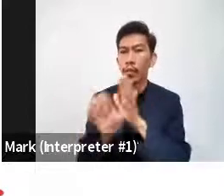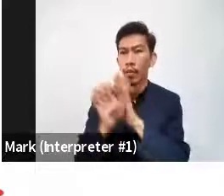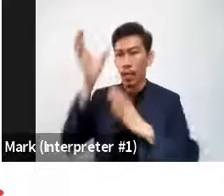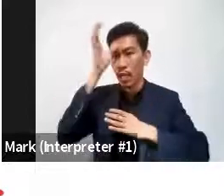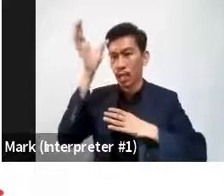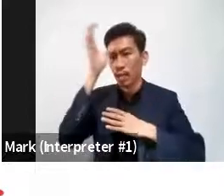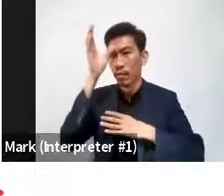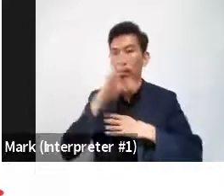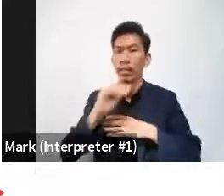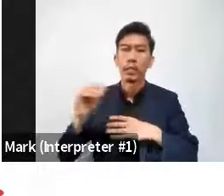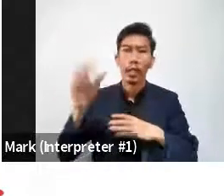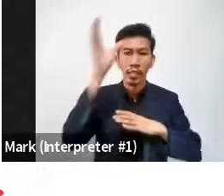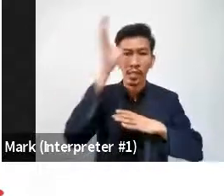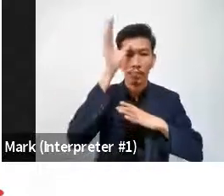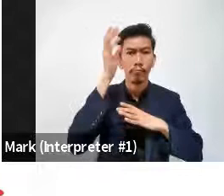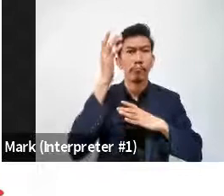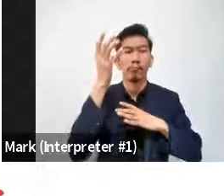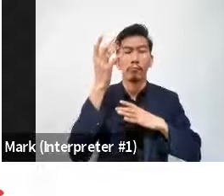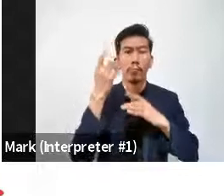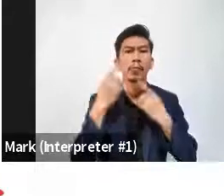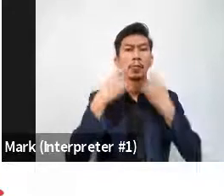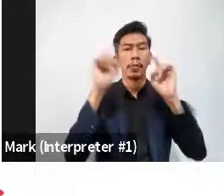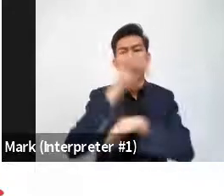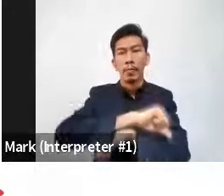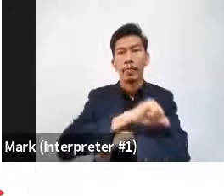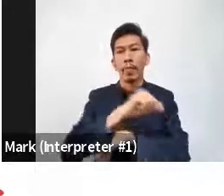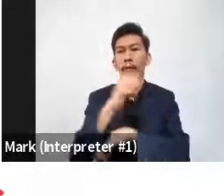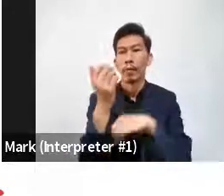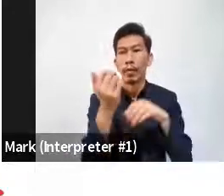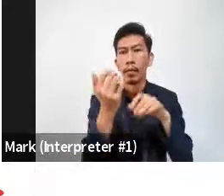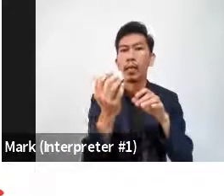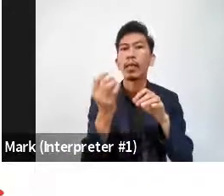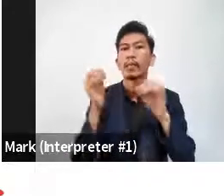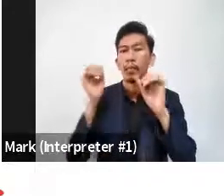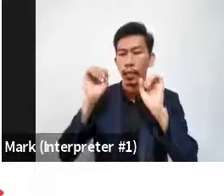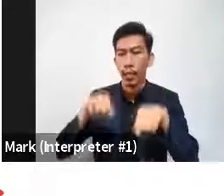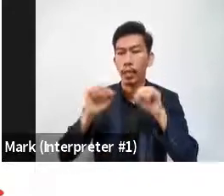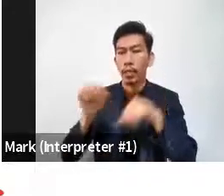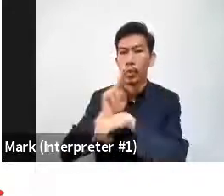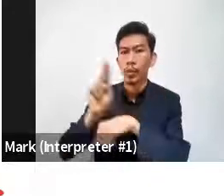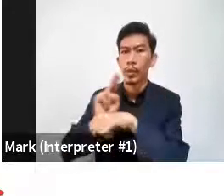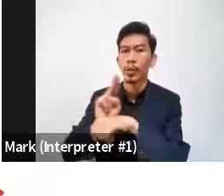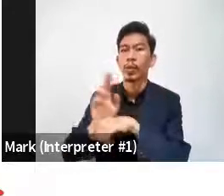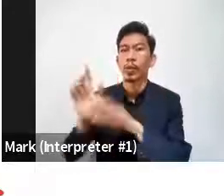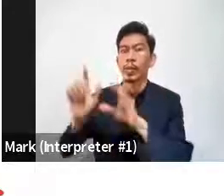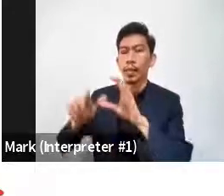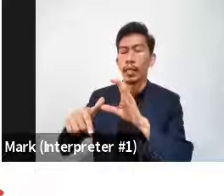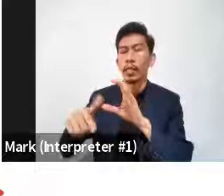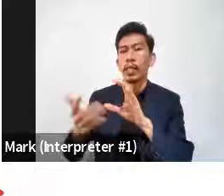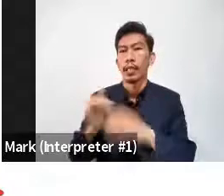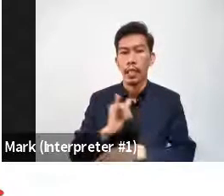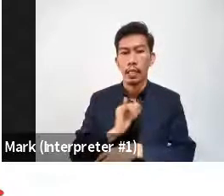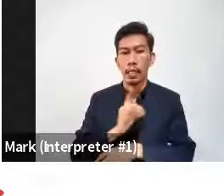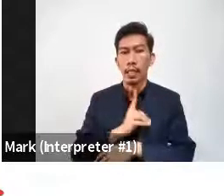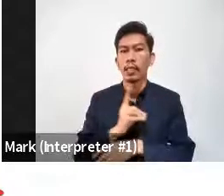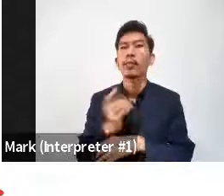and cancer survivors can avail the Persons with Disability ID, on how they're going to register